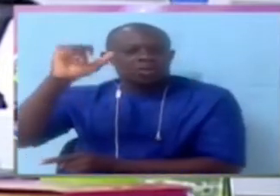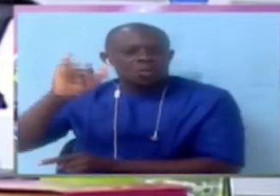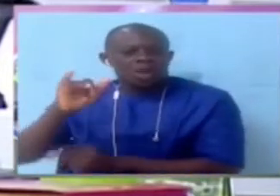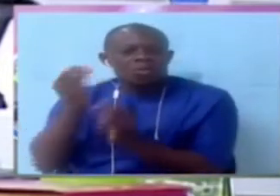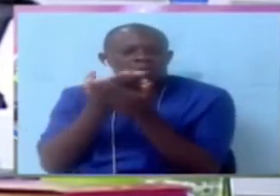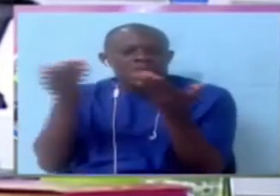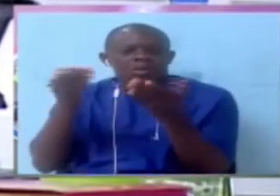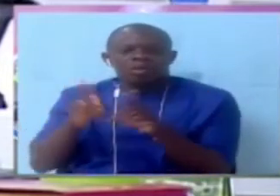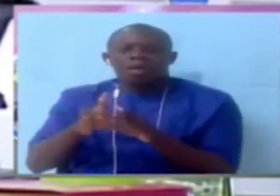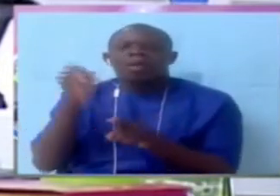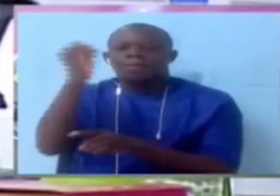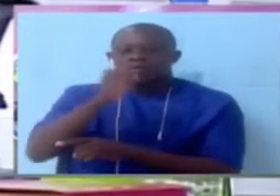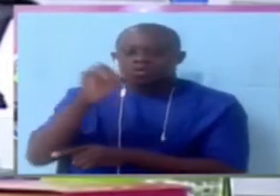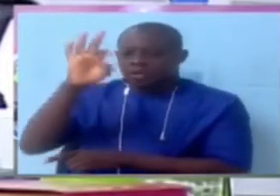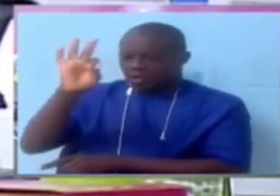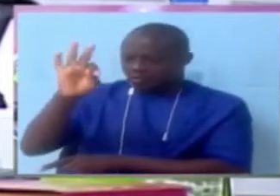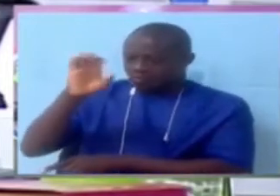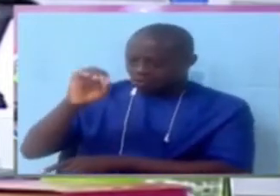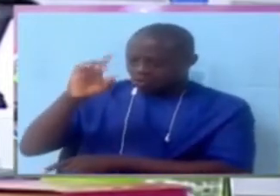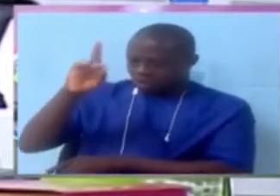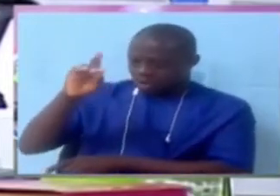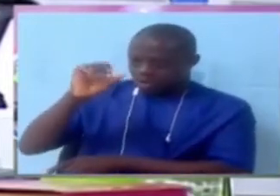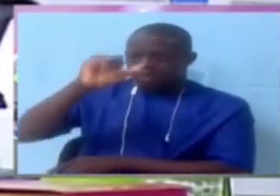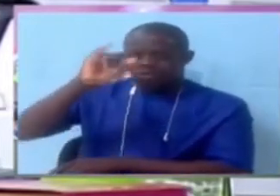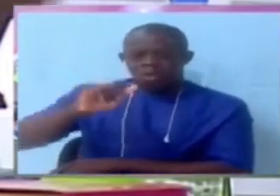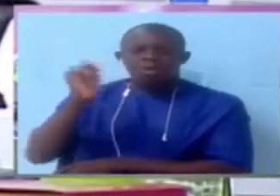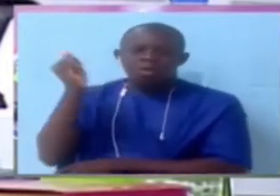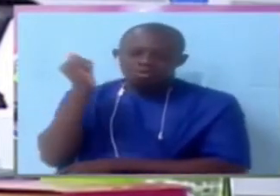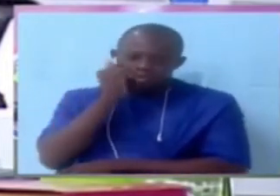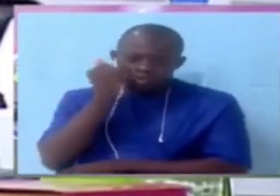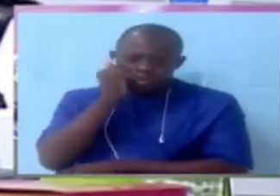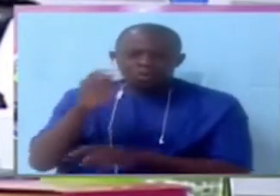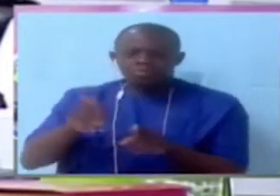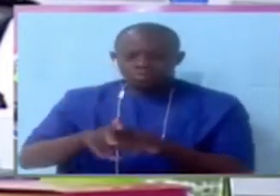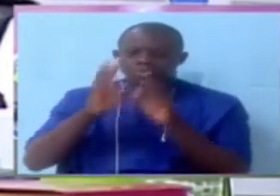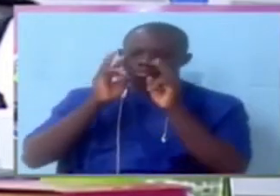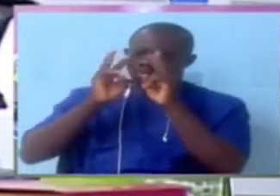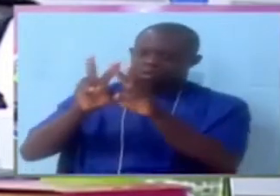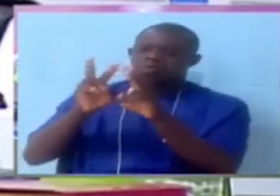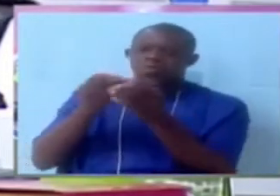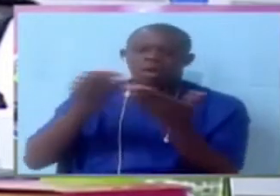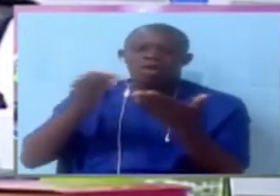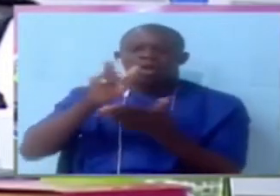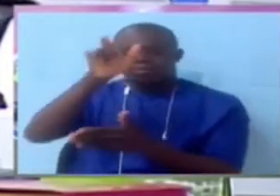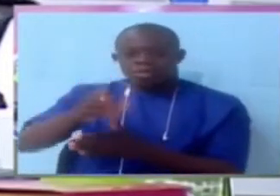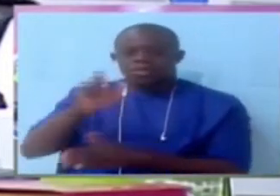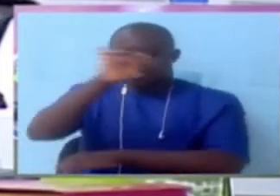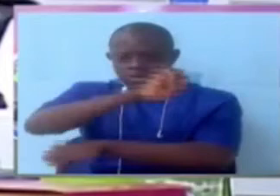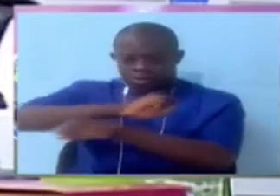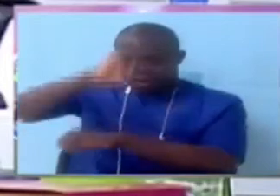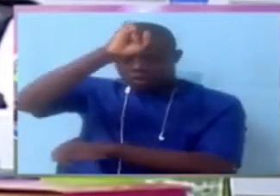Because Fode has always been seen as a senior. He seniored me in the service. This